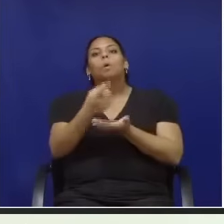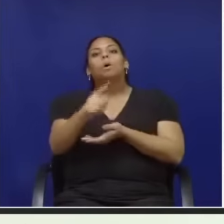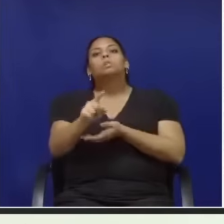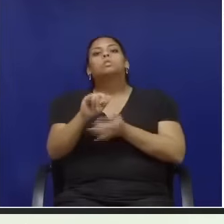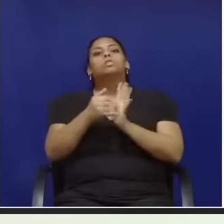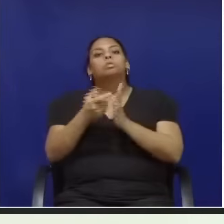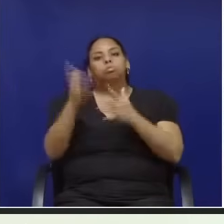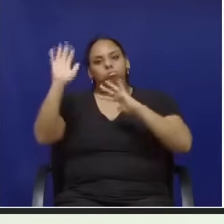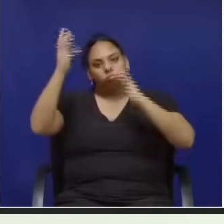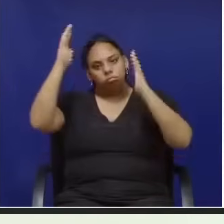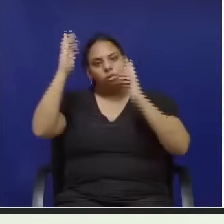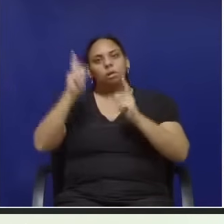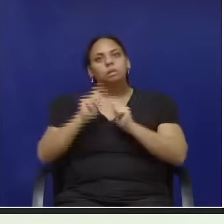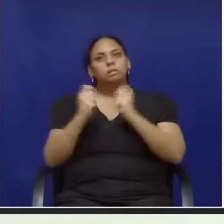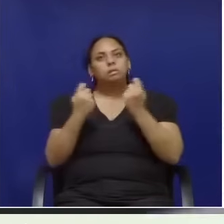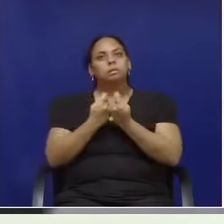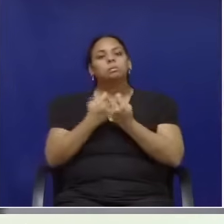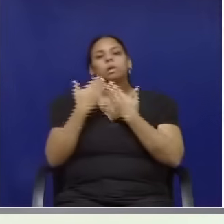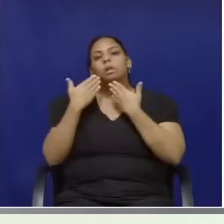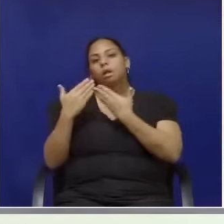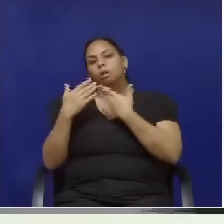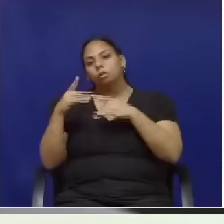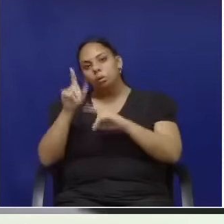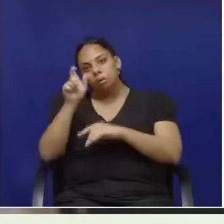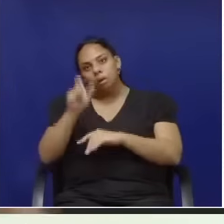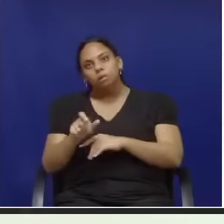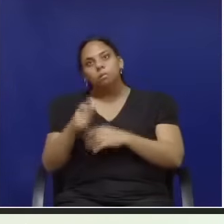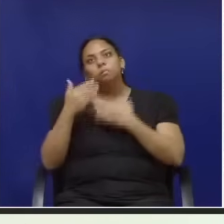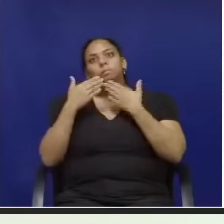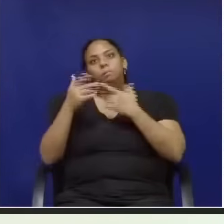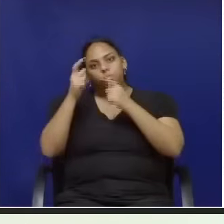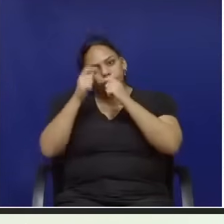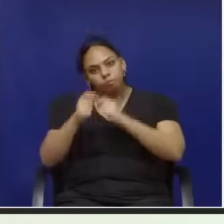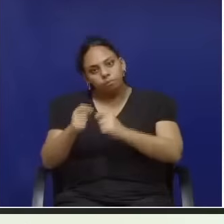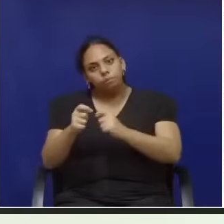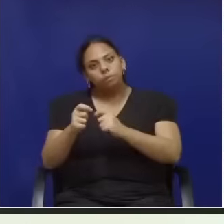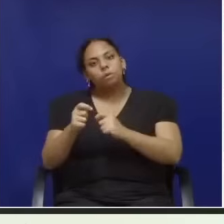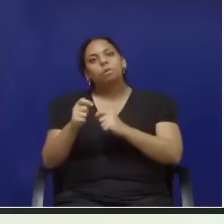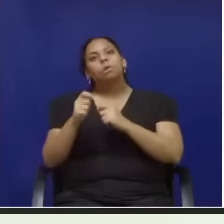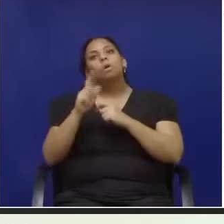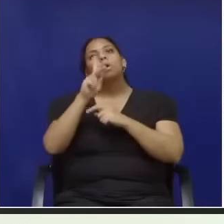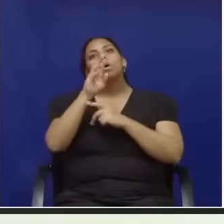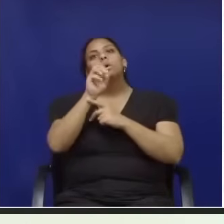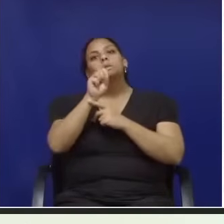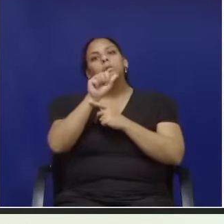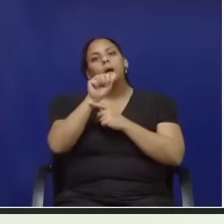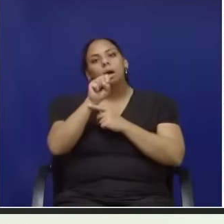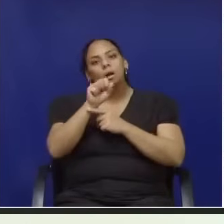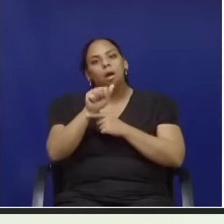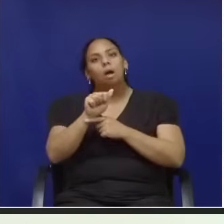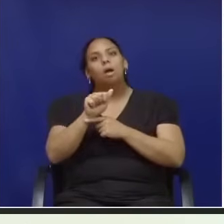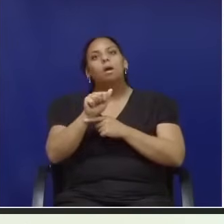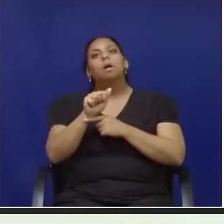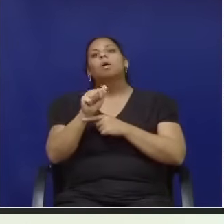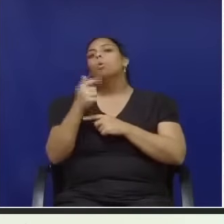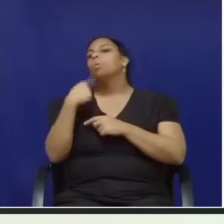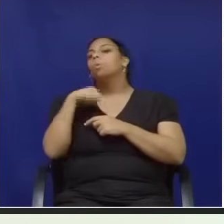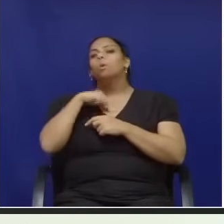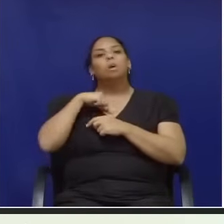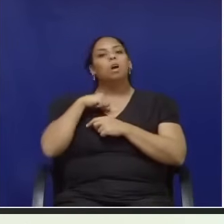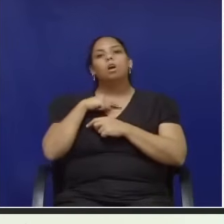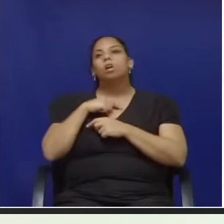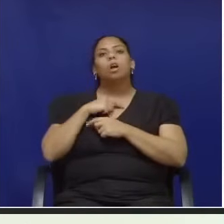teams. Thank you, Chairperson. Thanks, Honorable Skosana. We were not